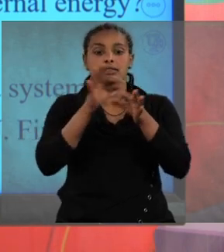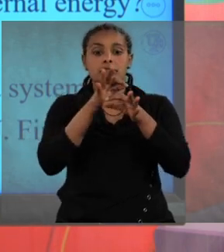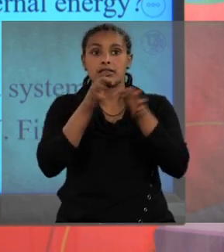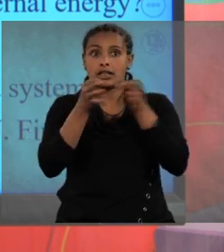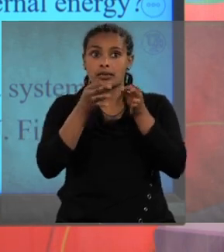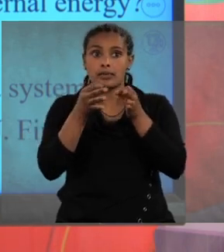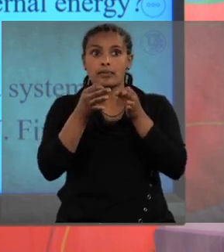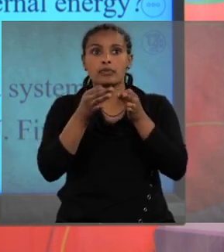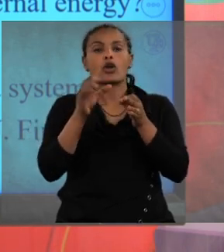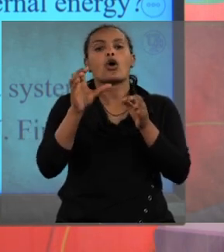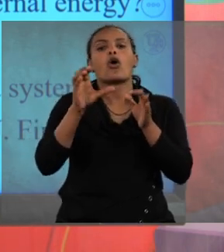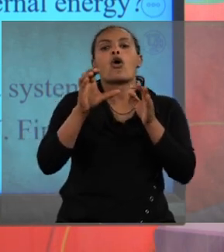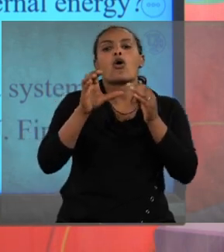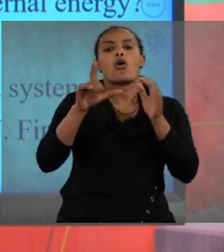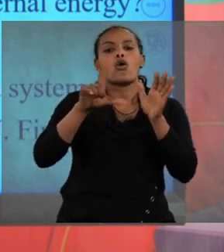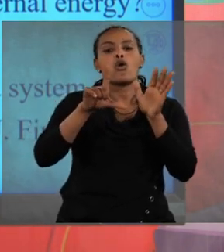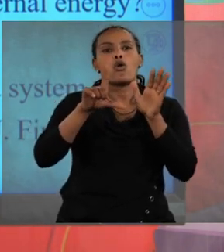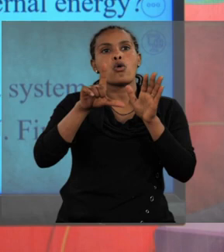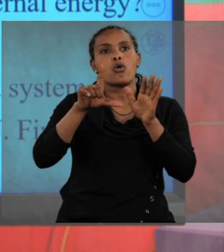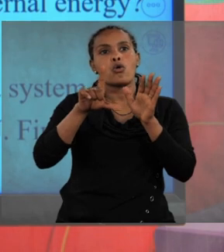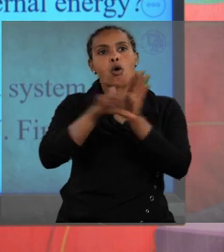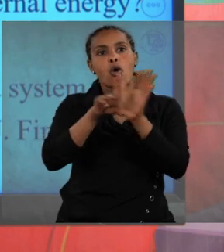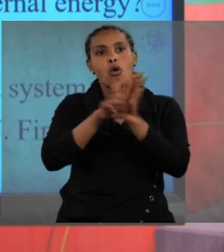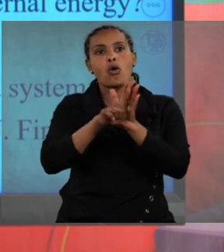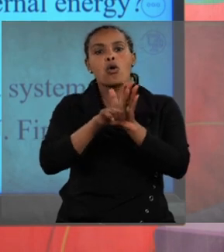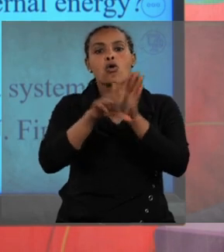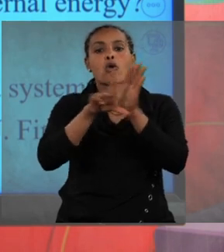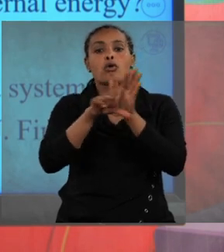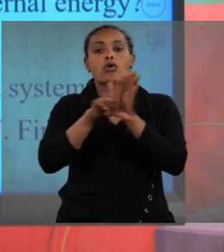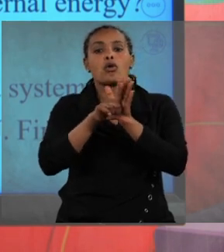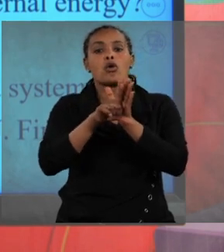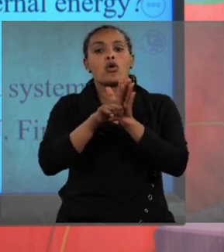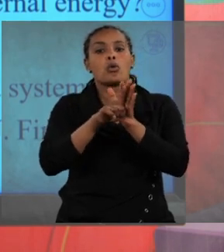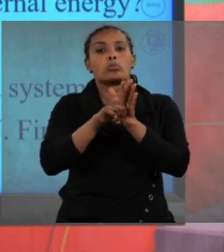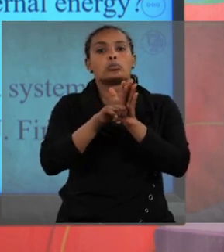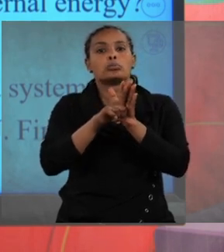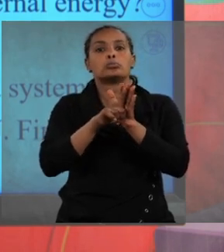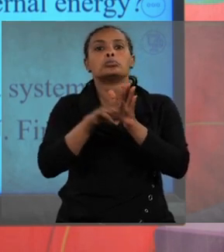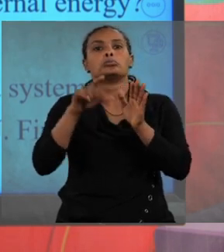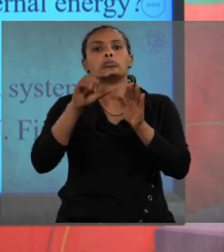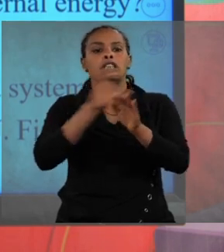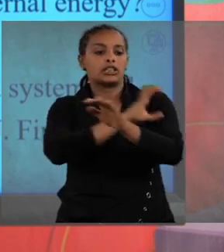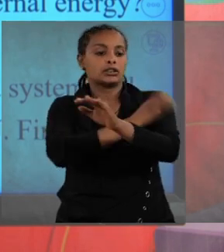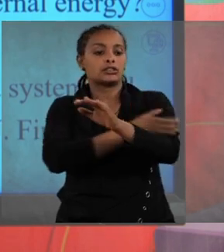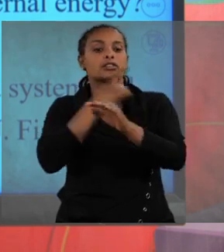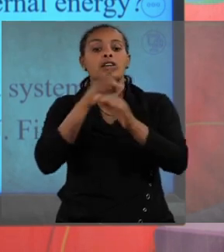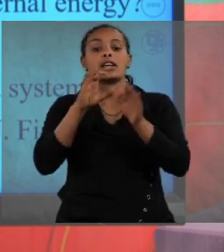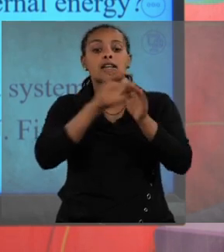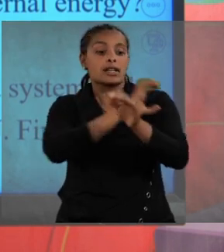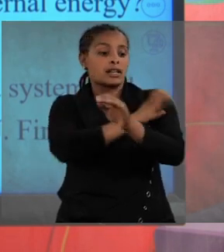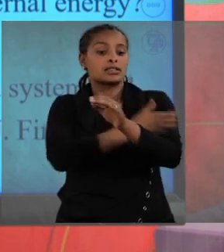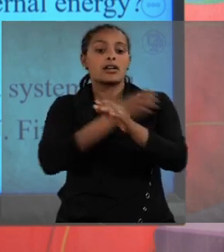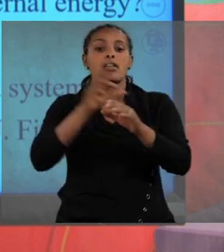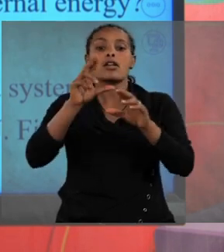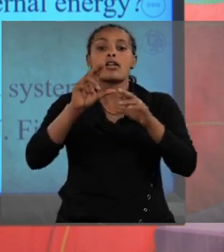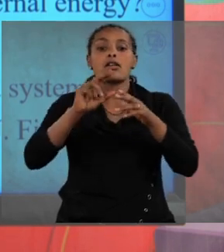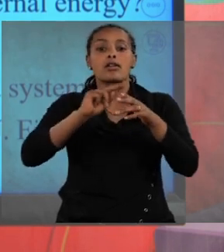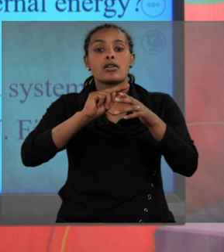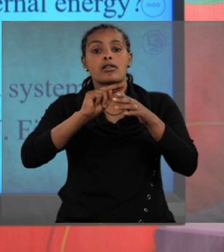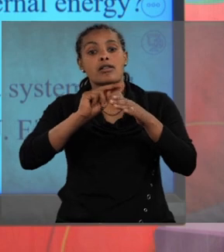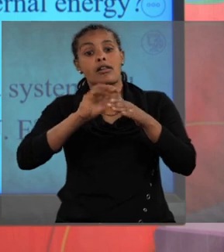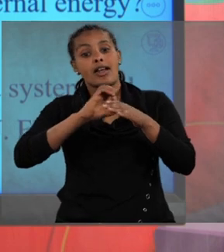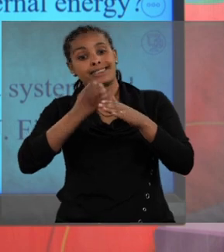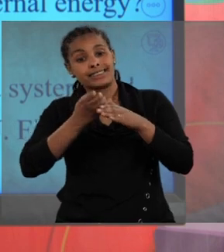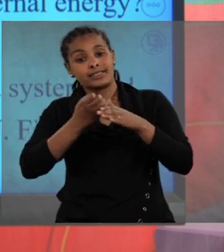the law of conservation of energy. The law of conservation of energy states that energy is neither created